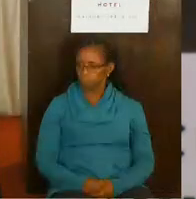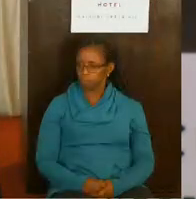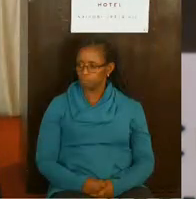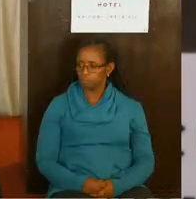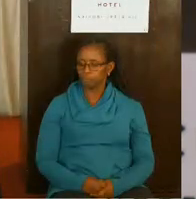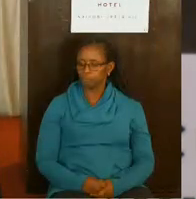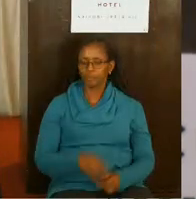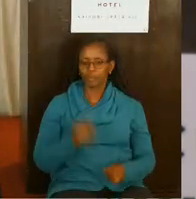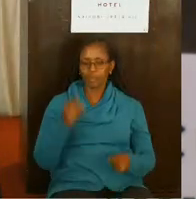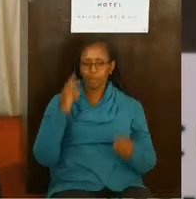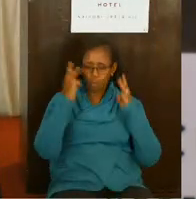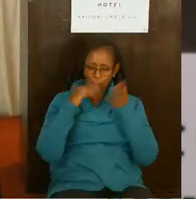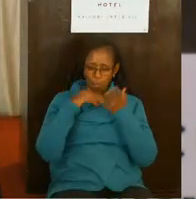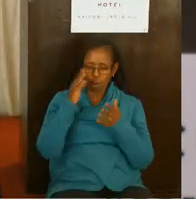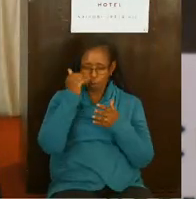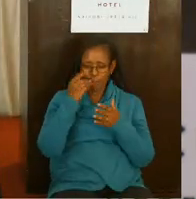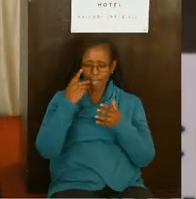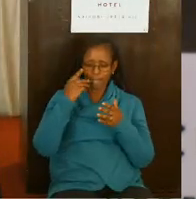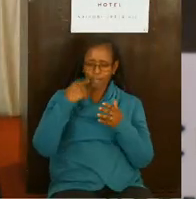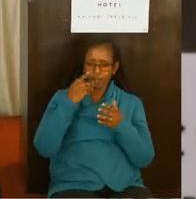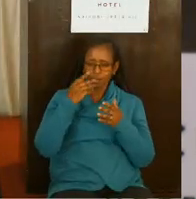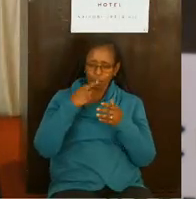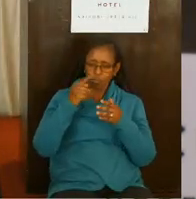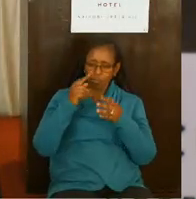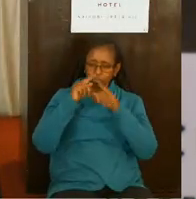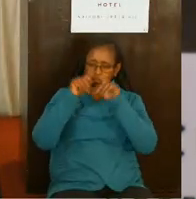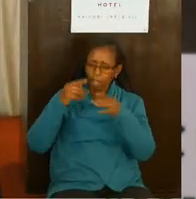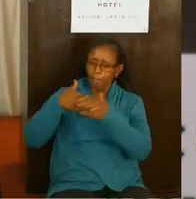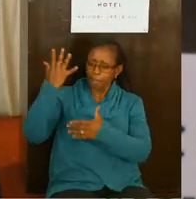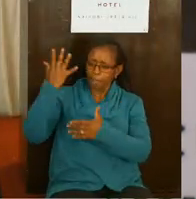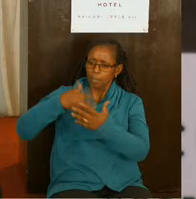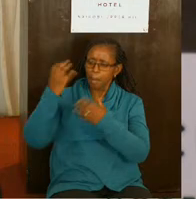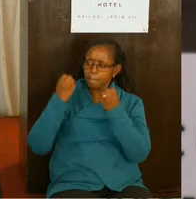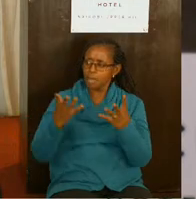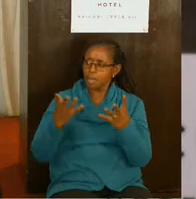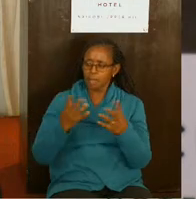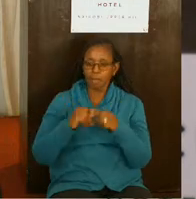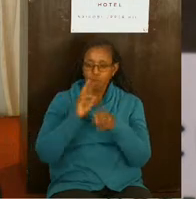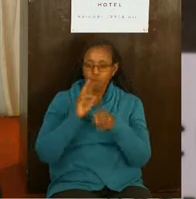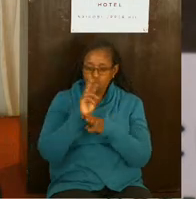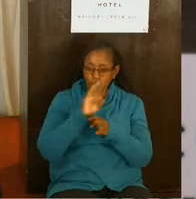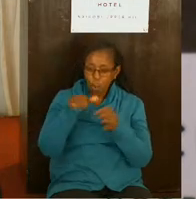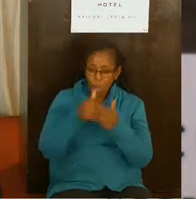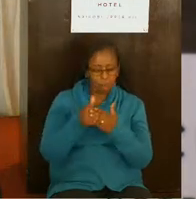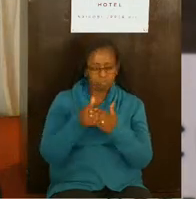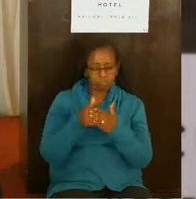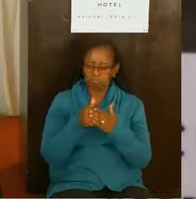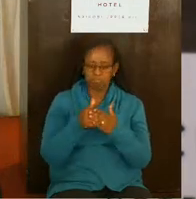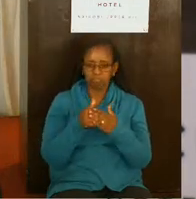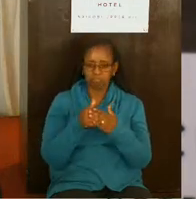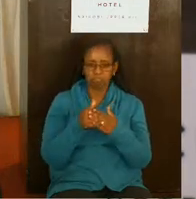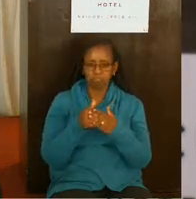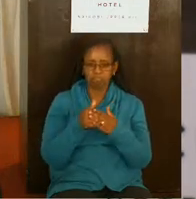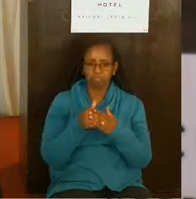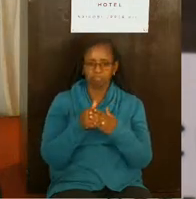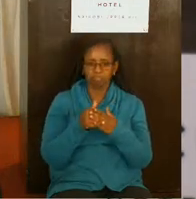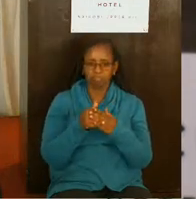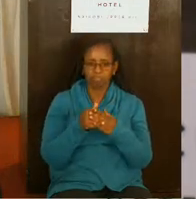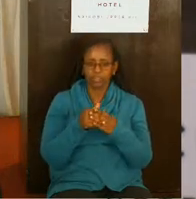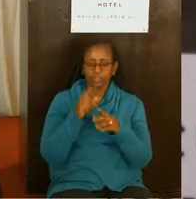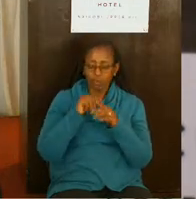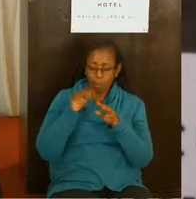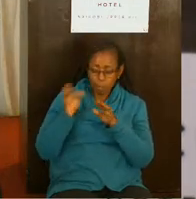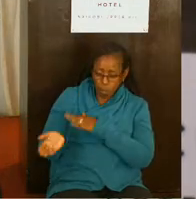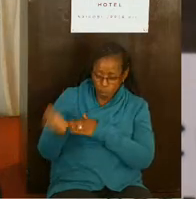slides are many but we won't use all the slides because what we've been hearing from what I've been hearing since